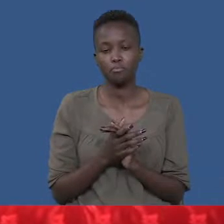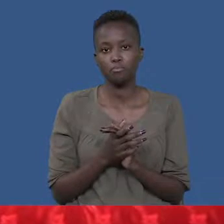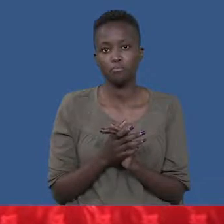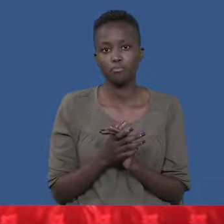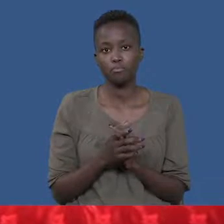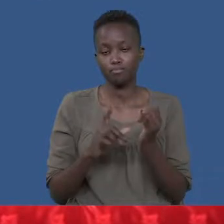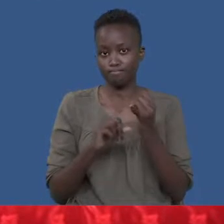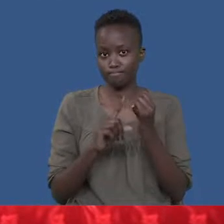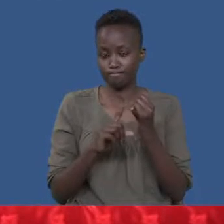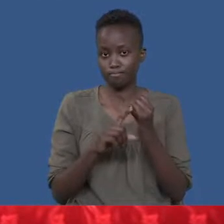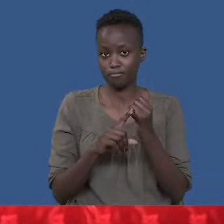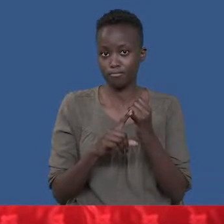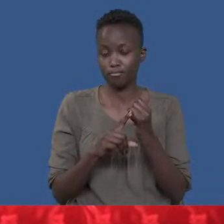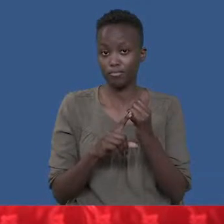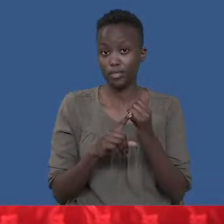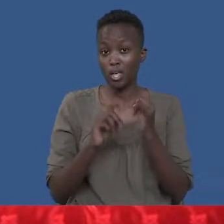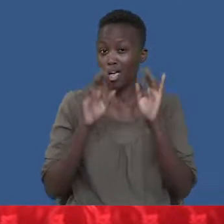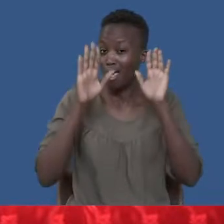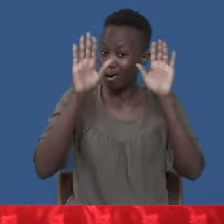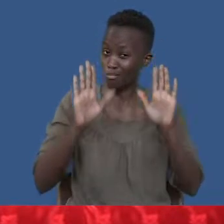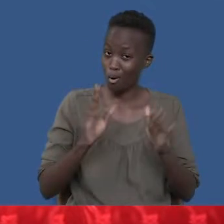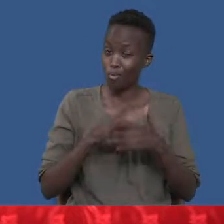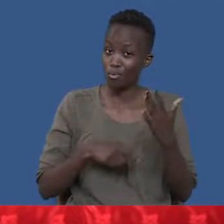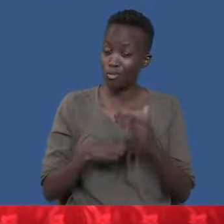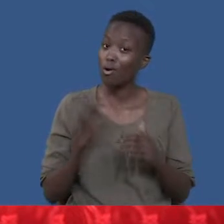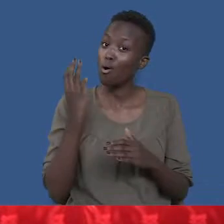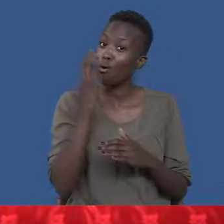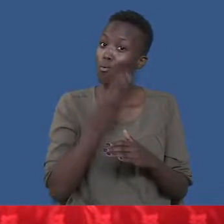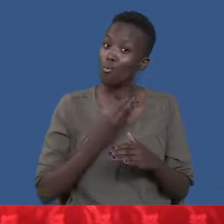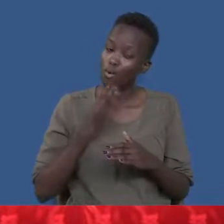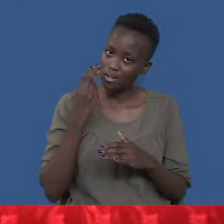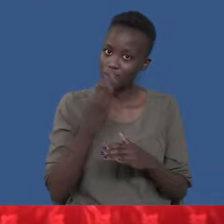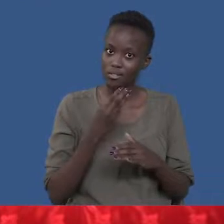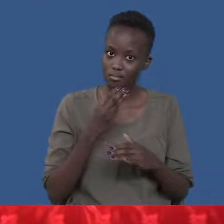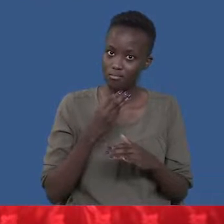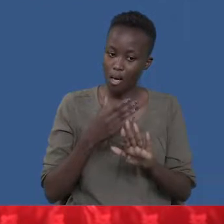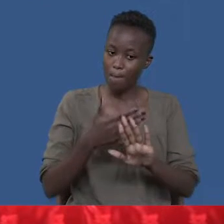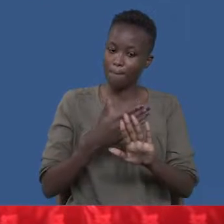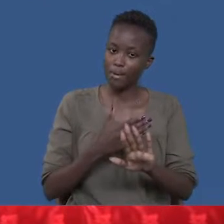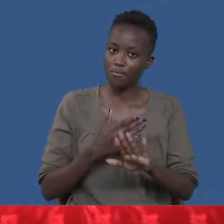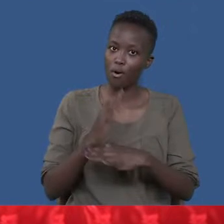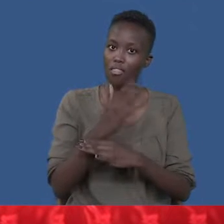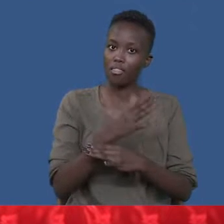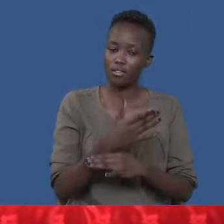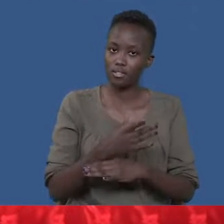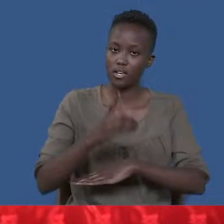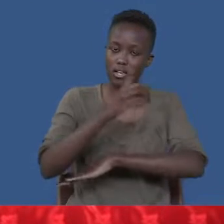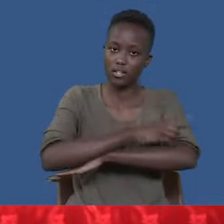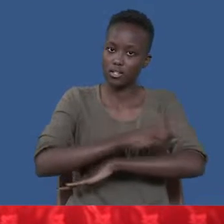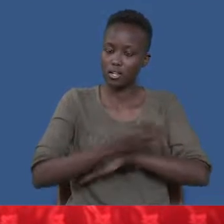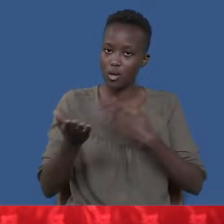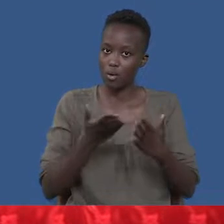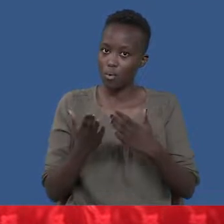That the fact remains that Wednesday precedes Thursday, the day that